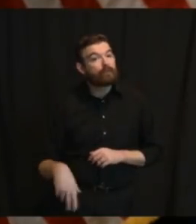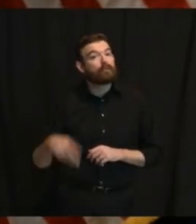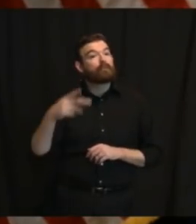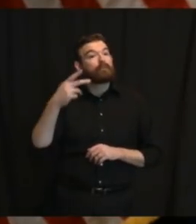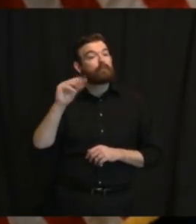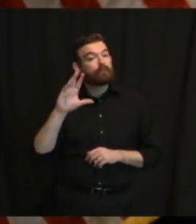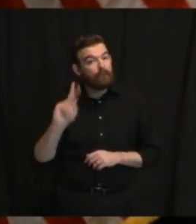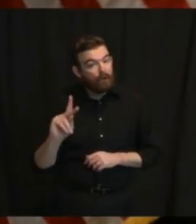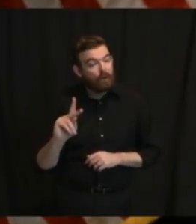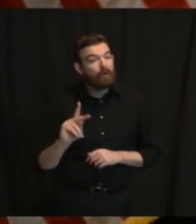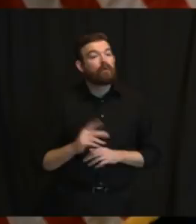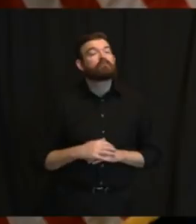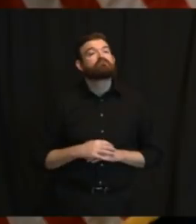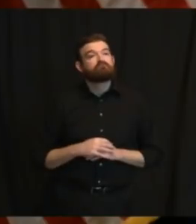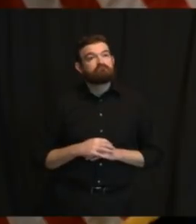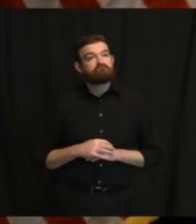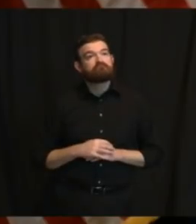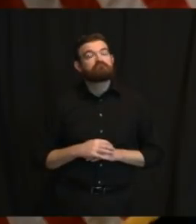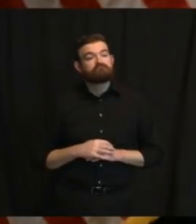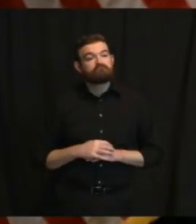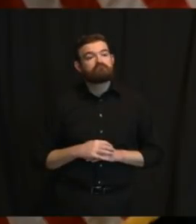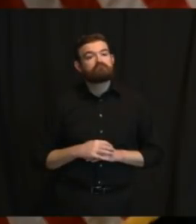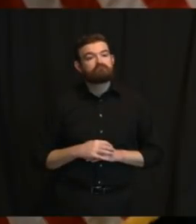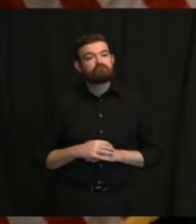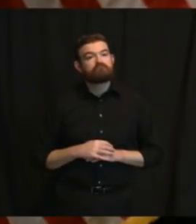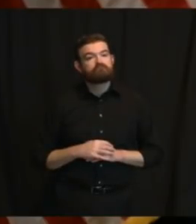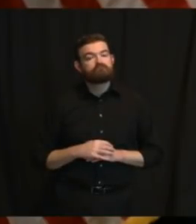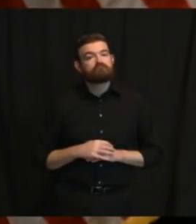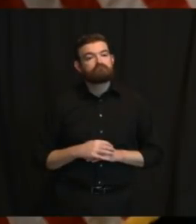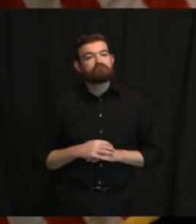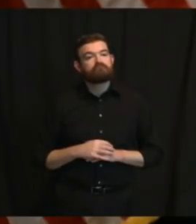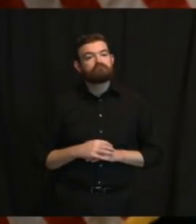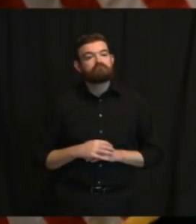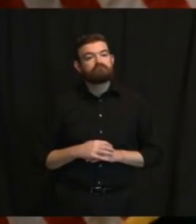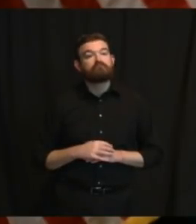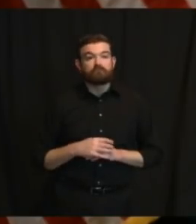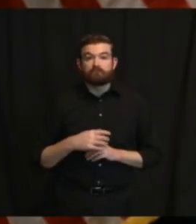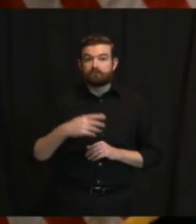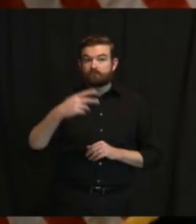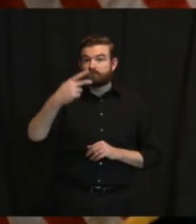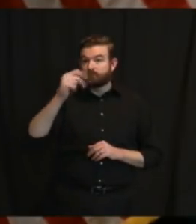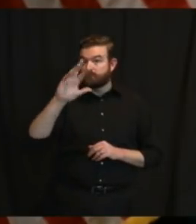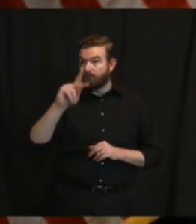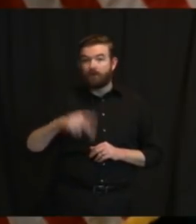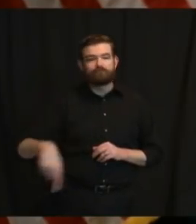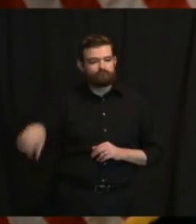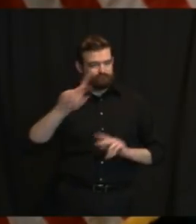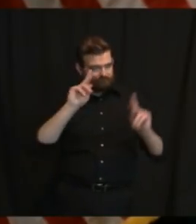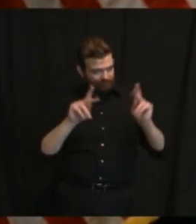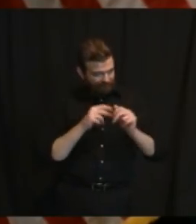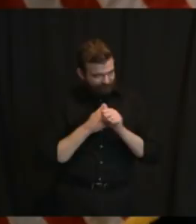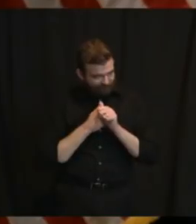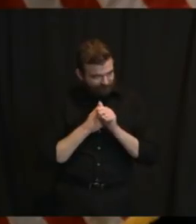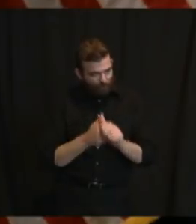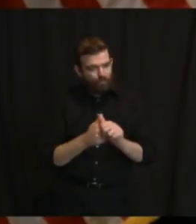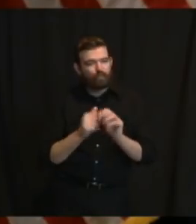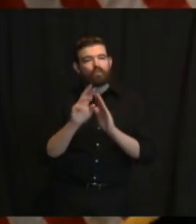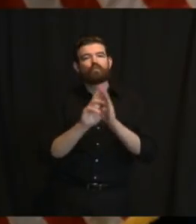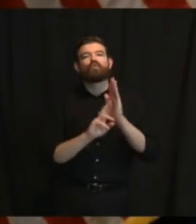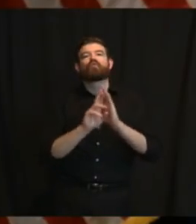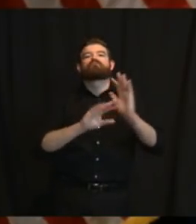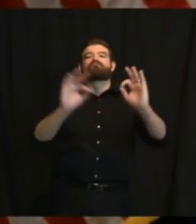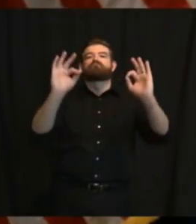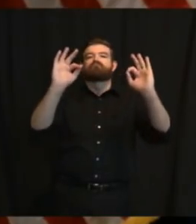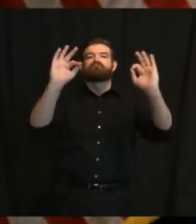here in a moment. Again, everybody, you were extraordinary last weekend. I don't think the weather is going to come remotely close to what we had